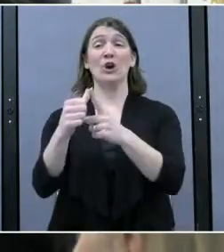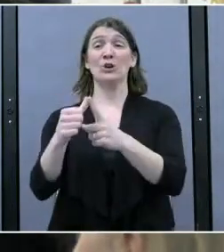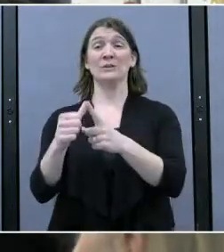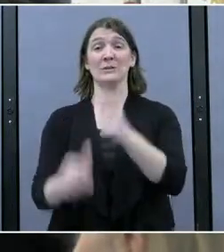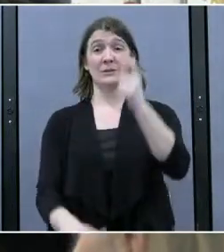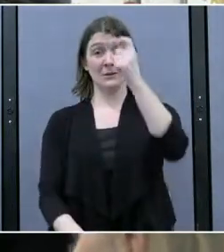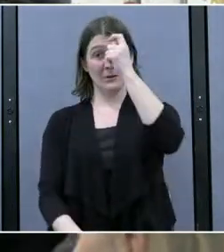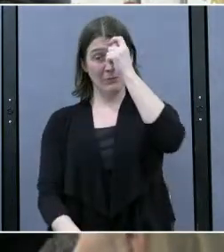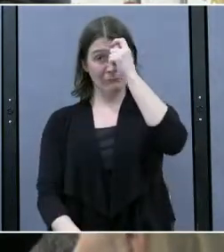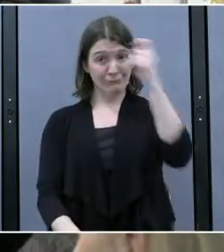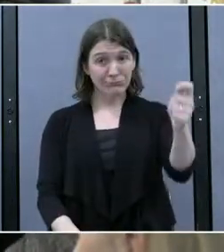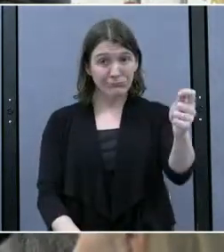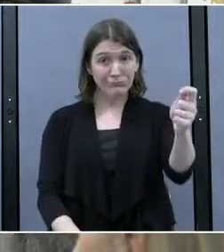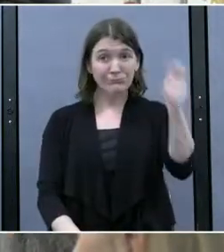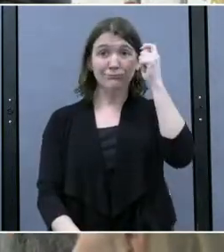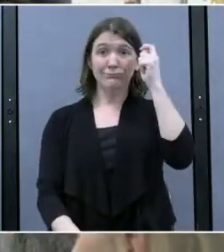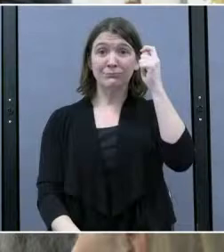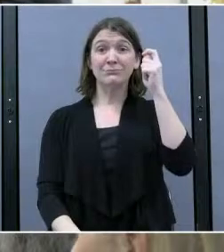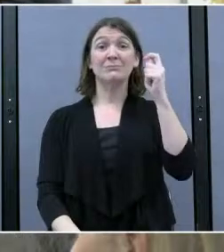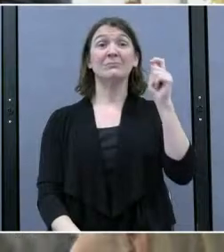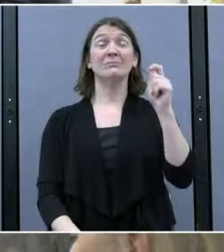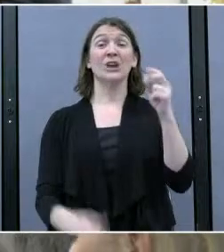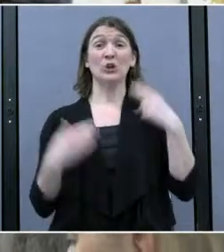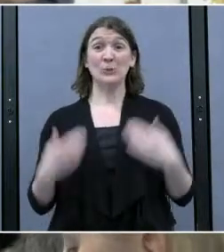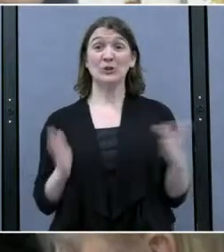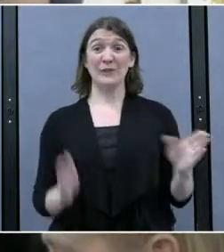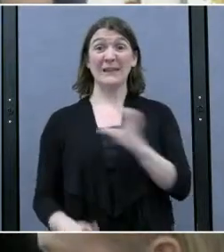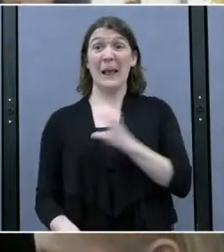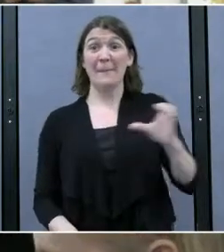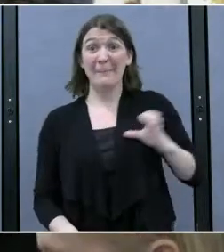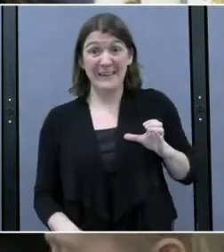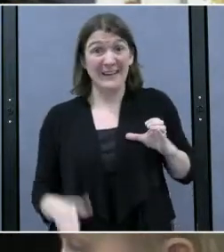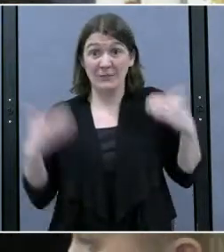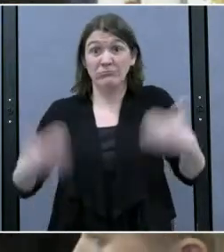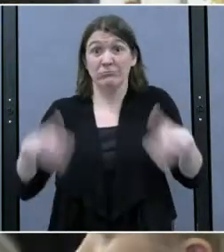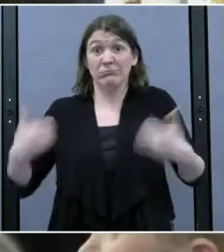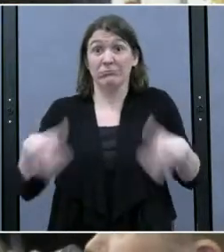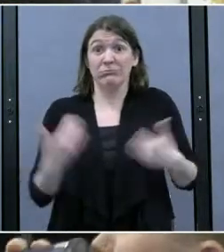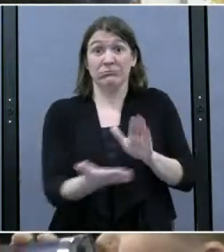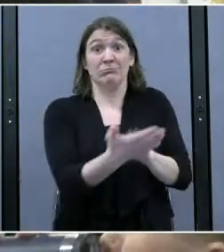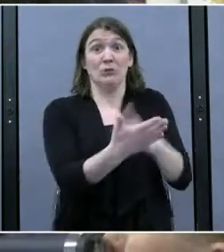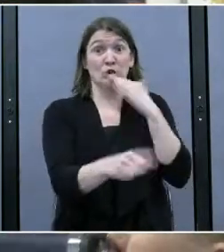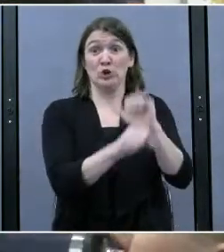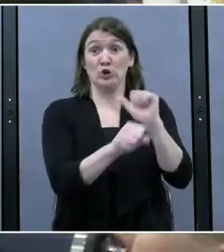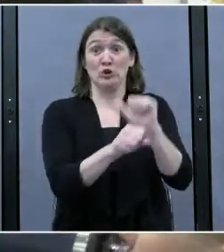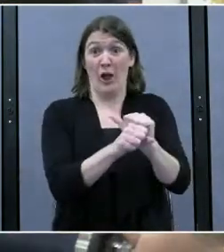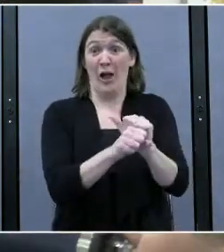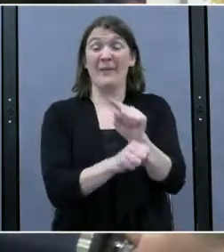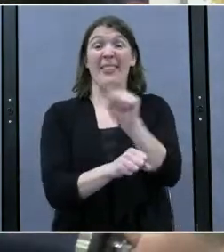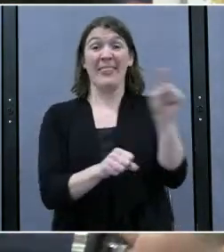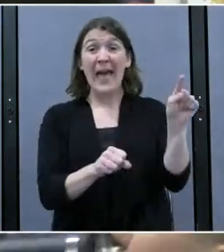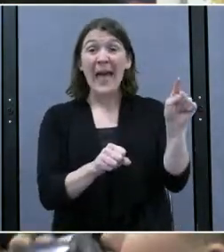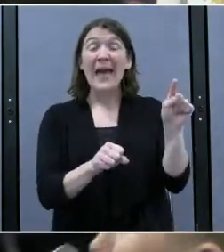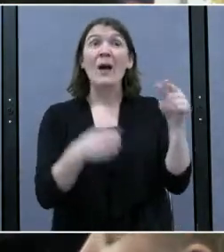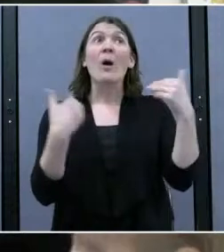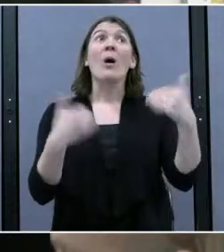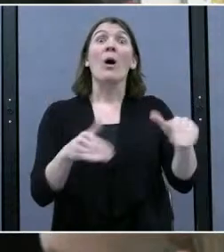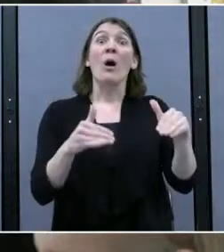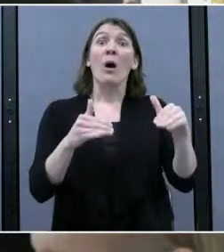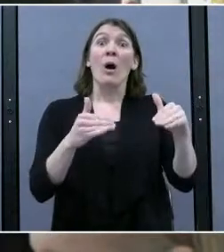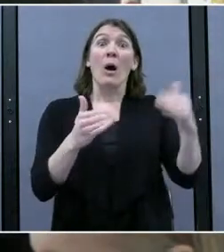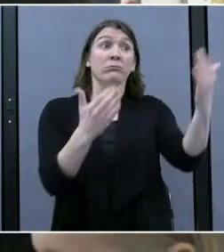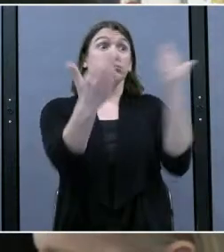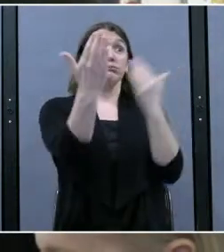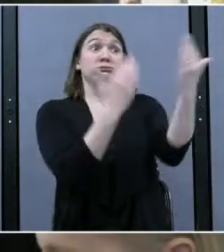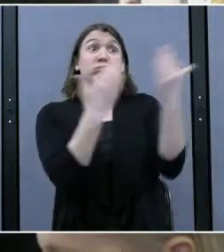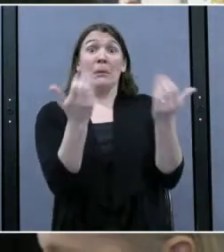commend the committee, the Human Service Committee, who got so much because, as most